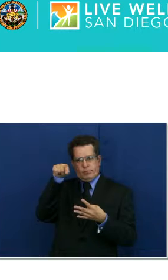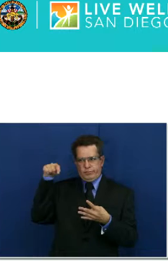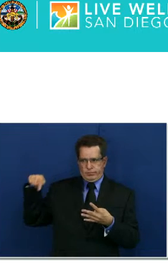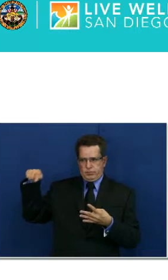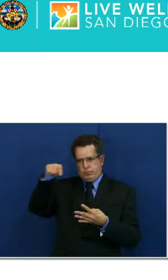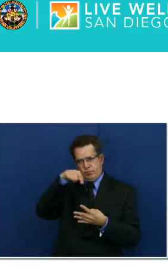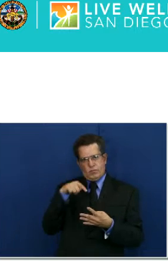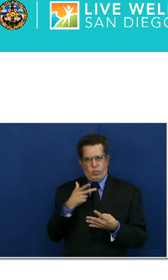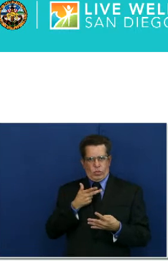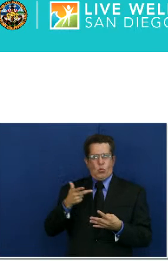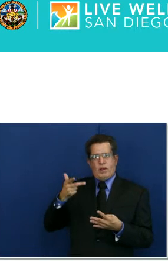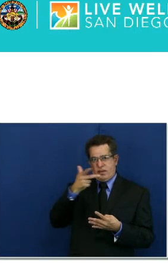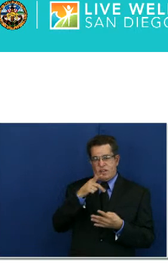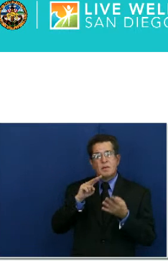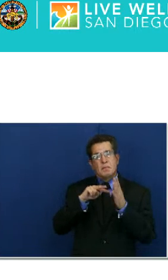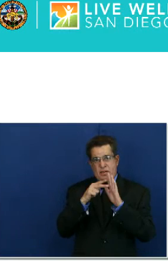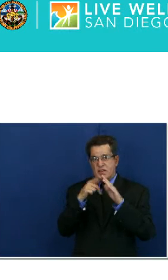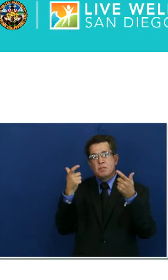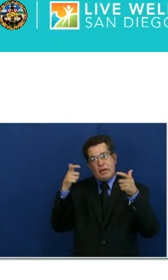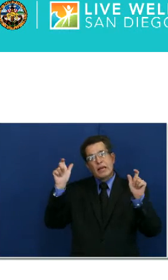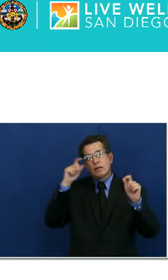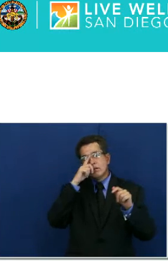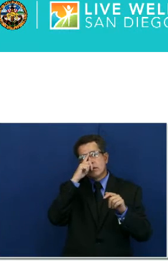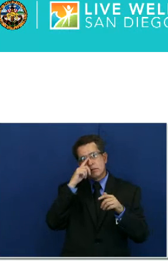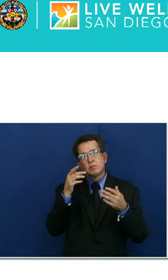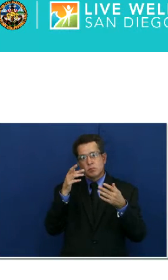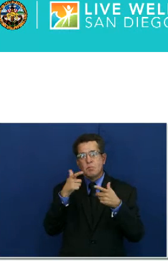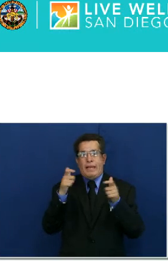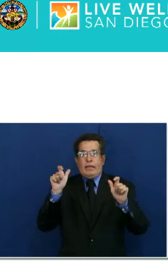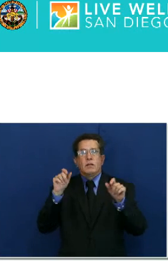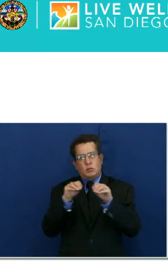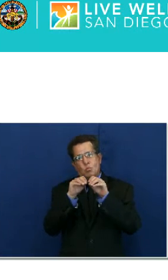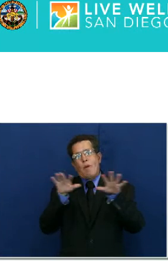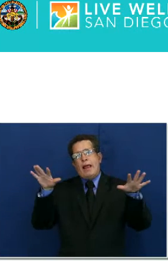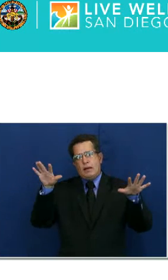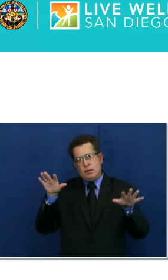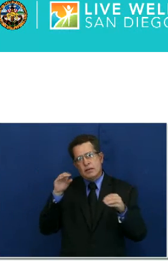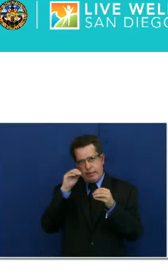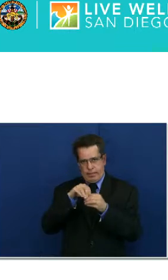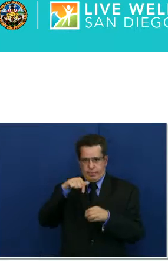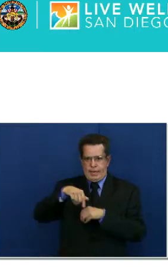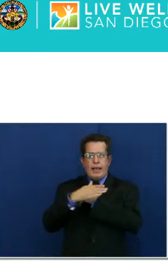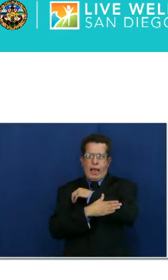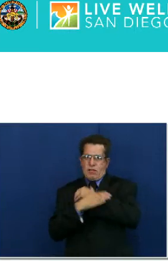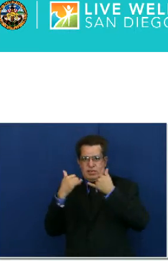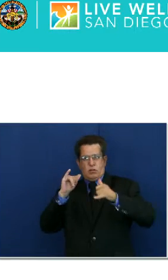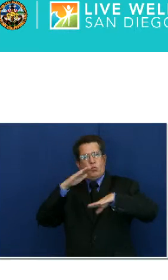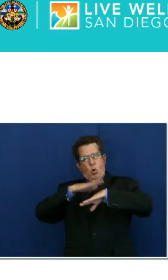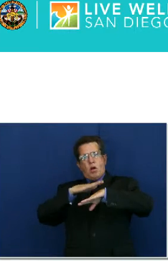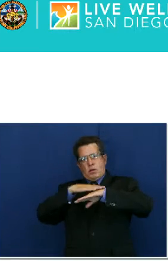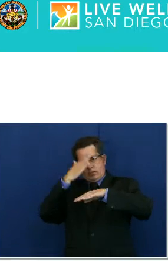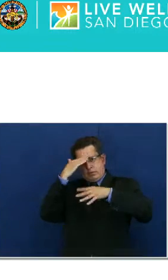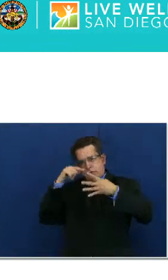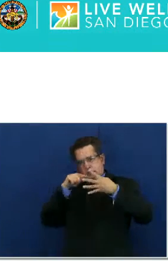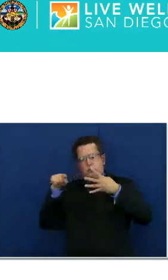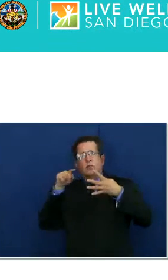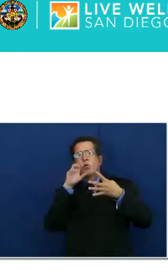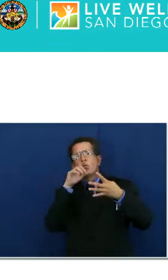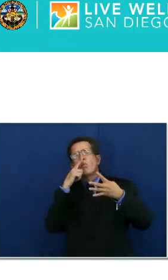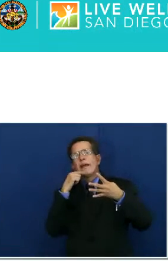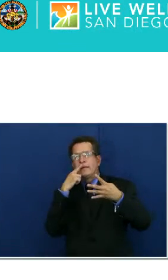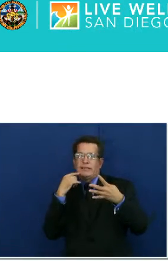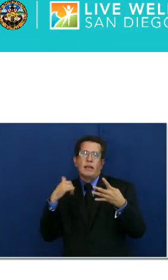is substantial spread or transmission of COVID-19 throughout the county. In this next slide, the